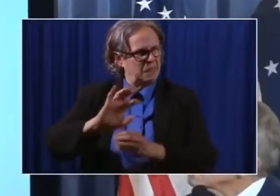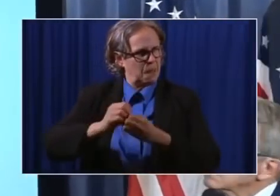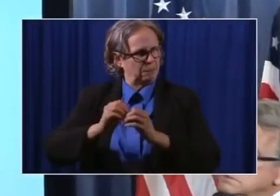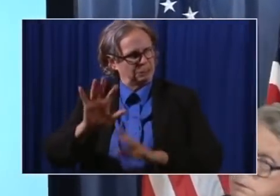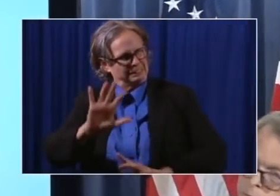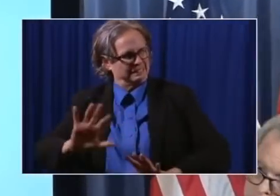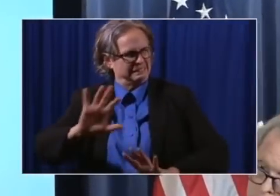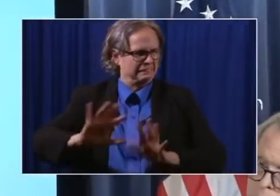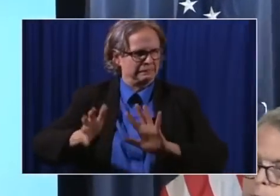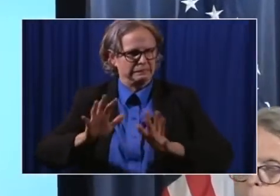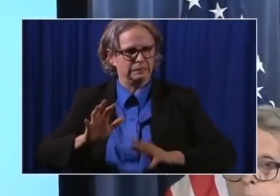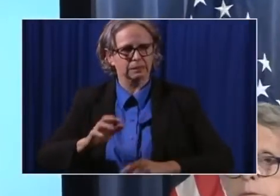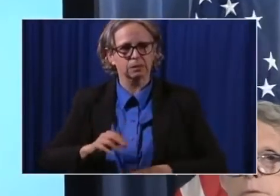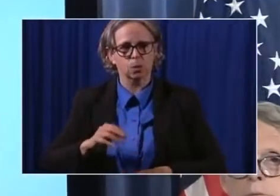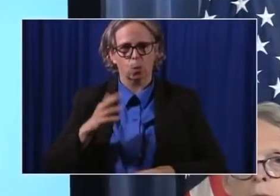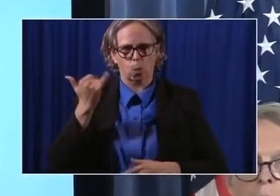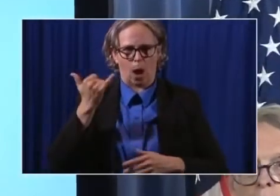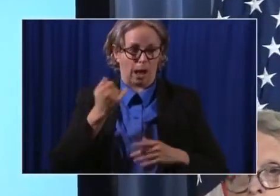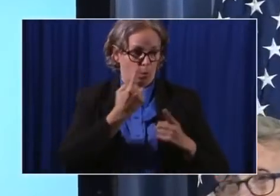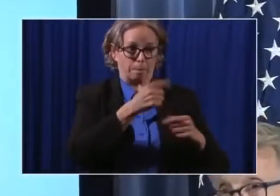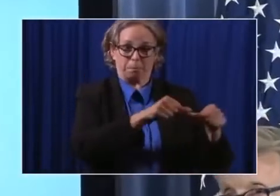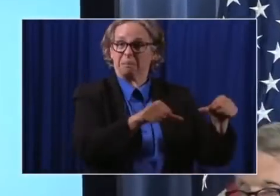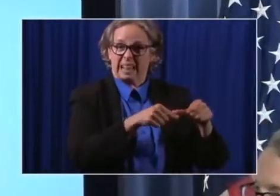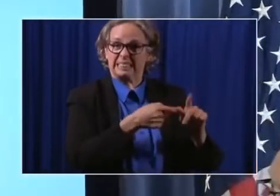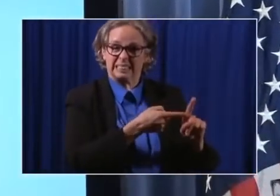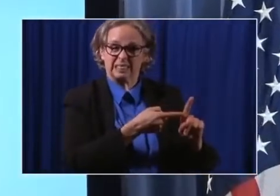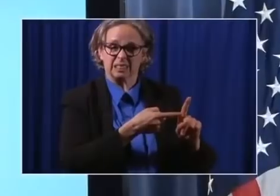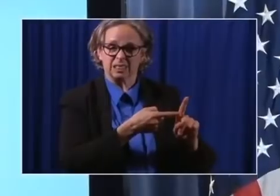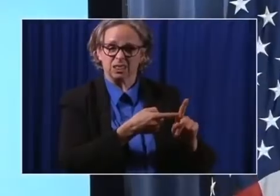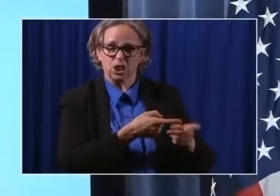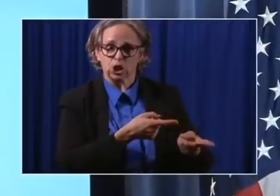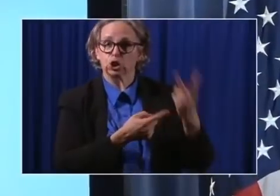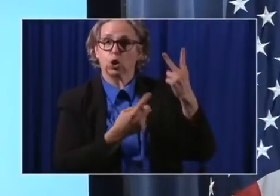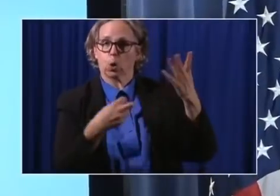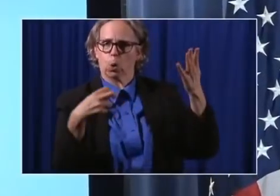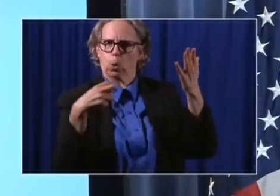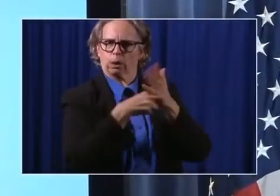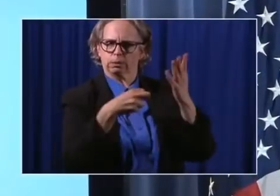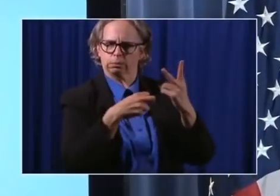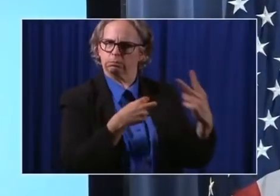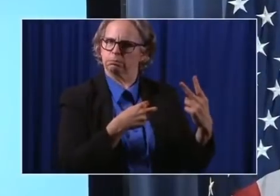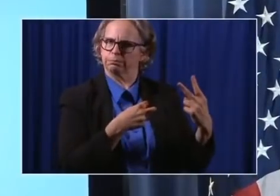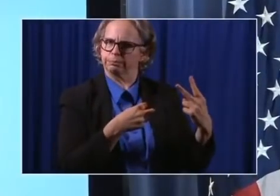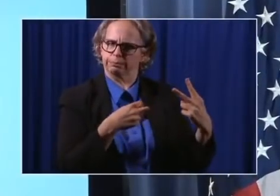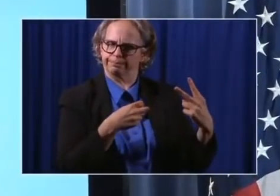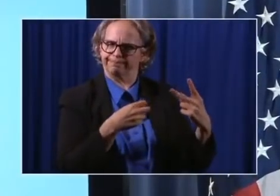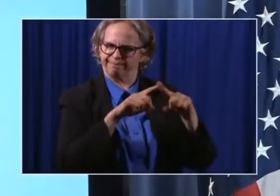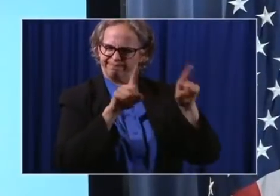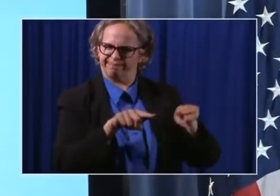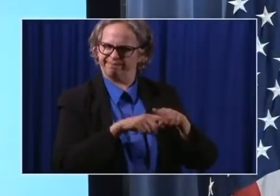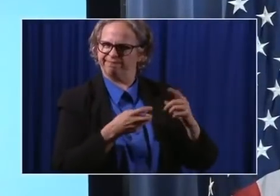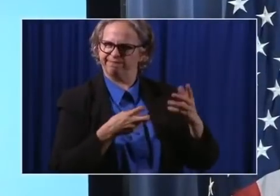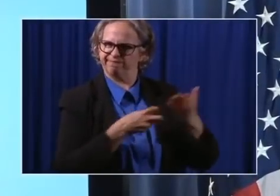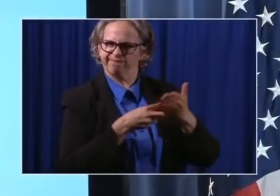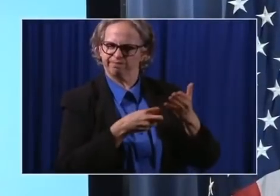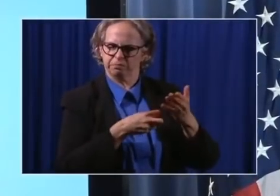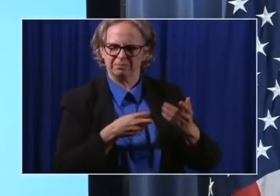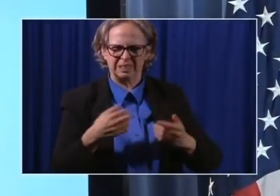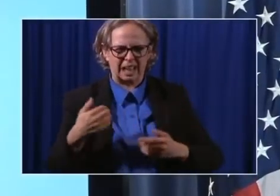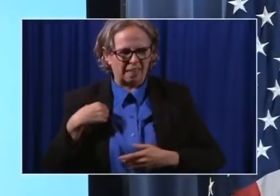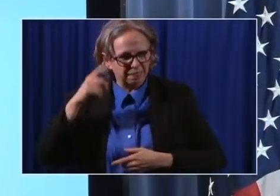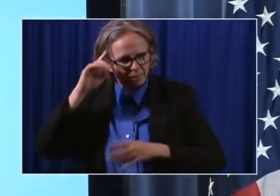2 citations 2 days in a row. Oh. So we had 10 permit premises who were issued for 11